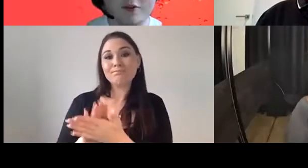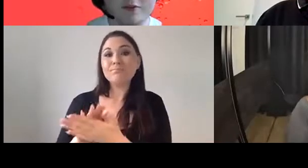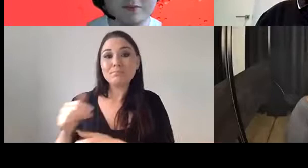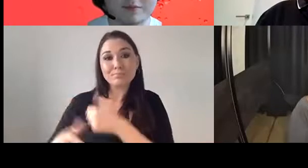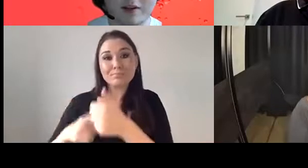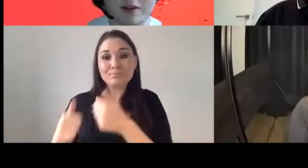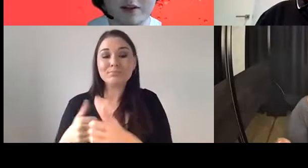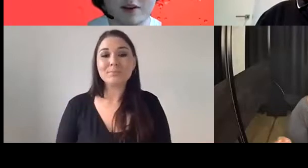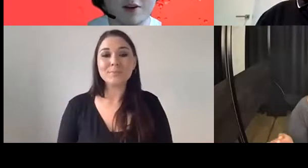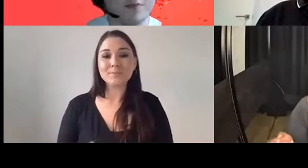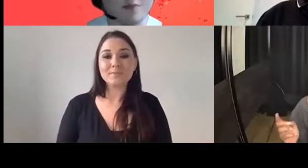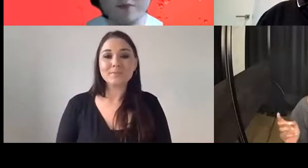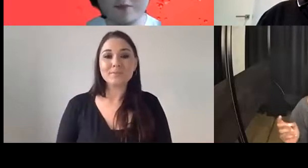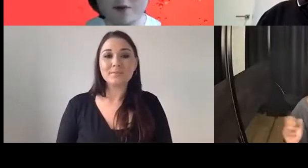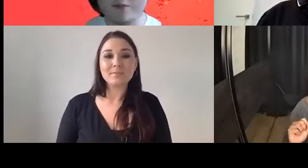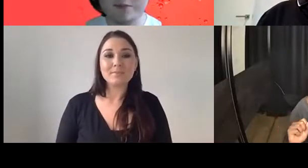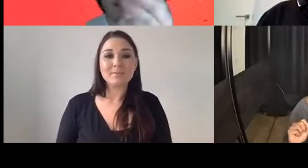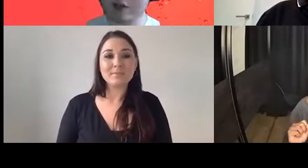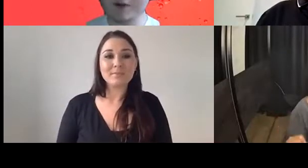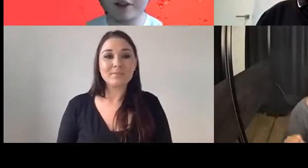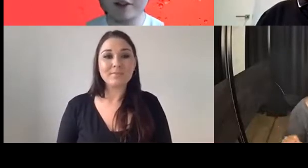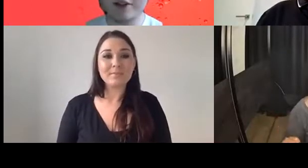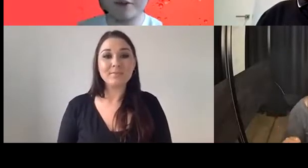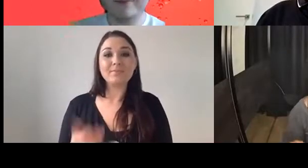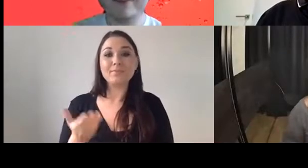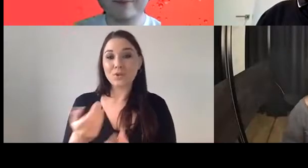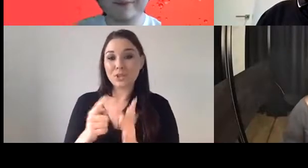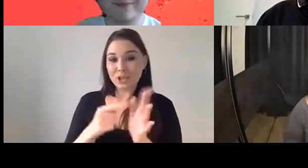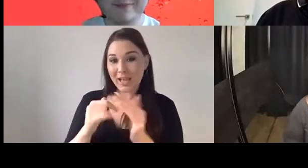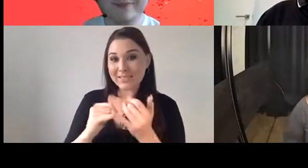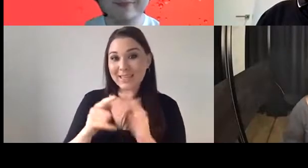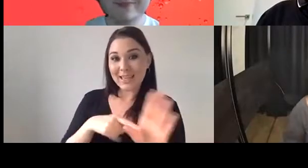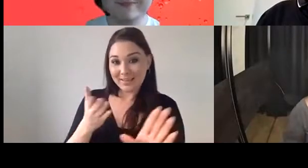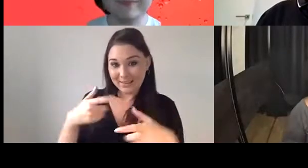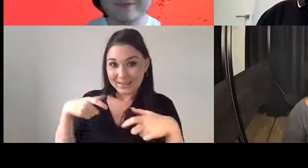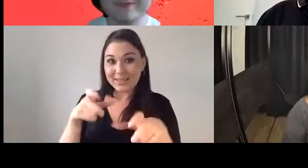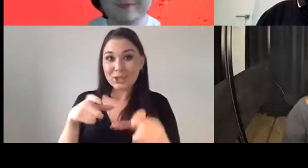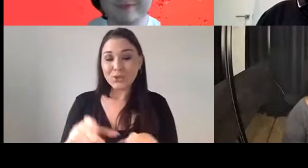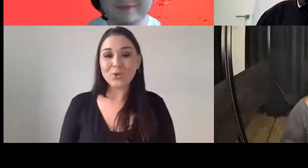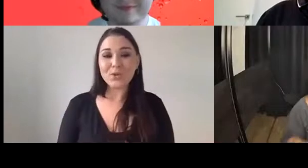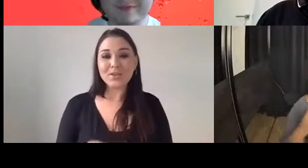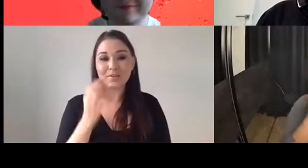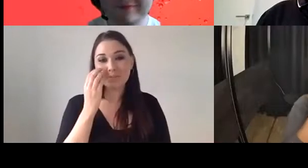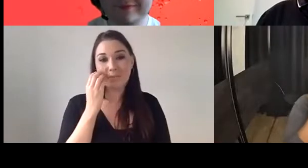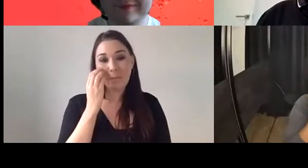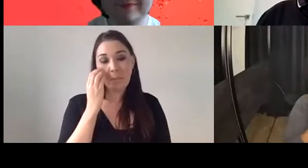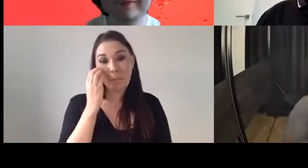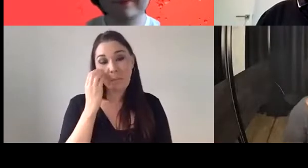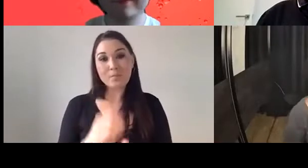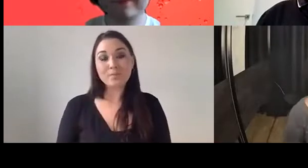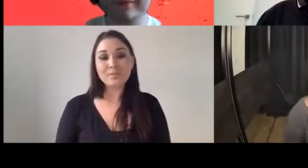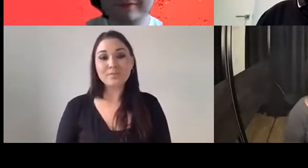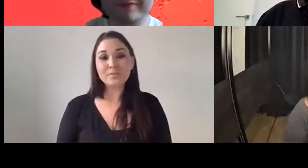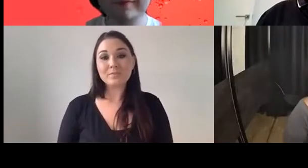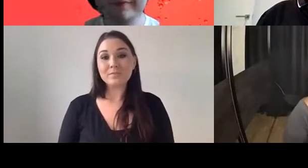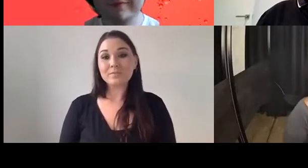No, for sure. And no, oh, sorry, Jessie, please continue. Yeah, we were talking about all going all